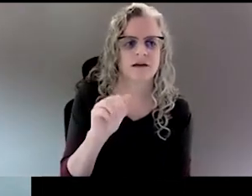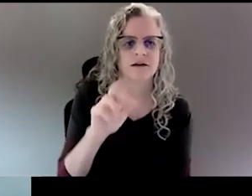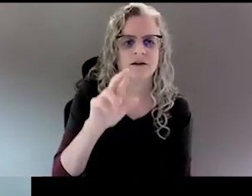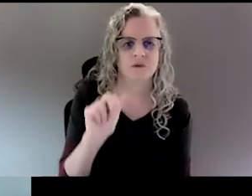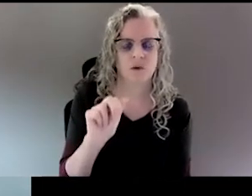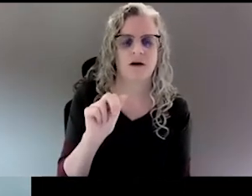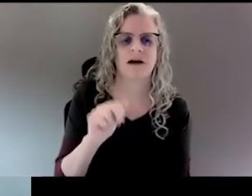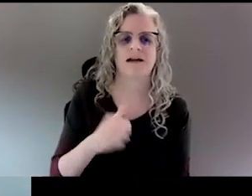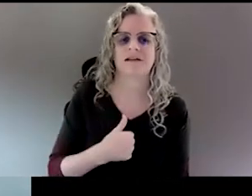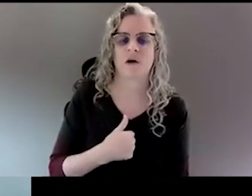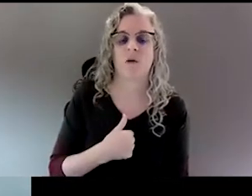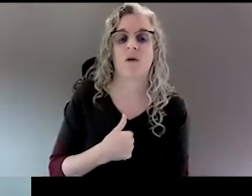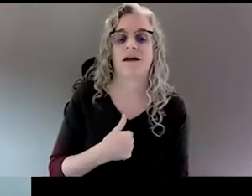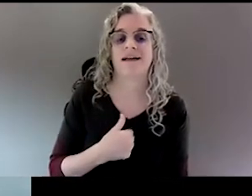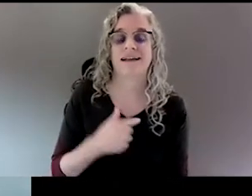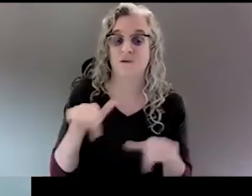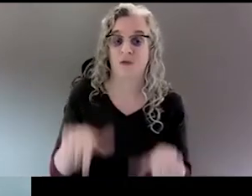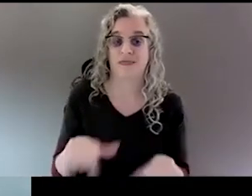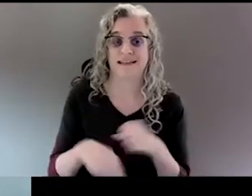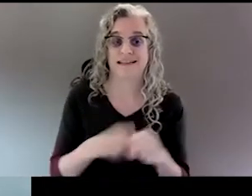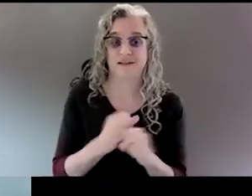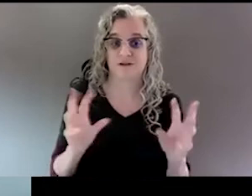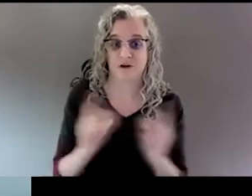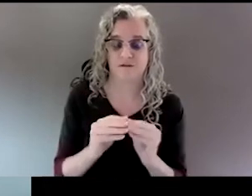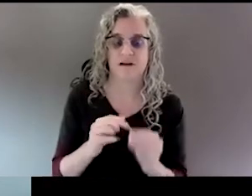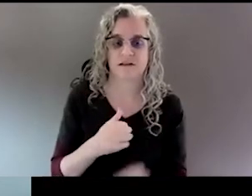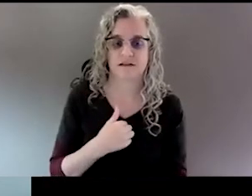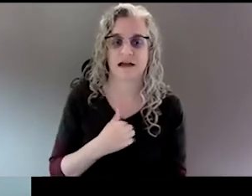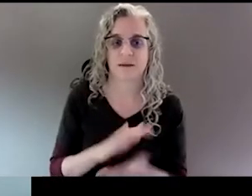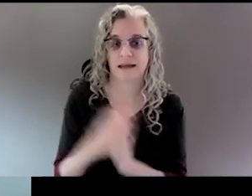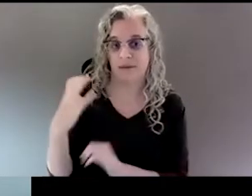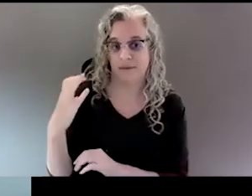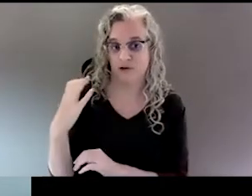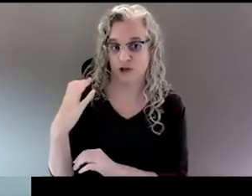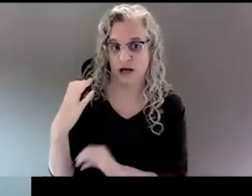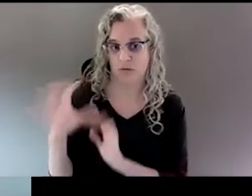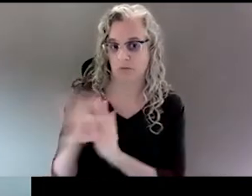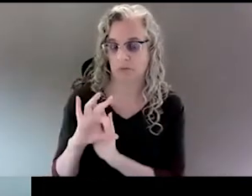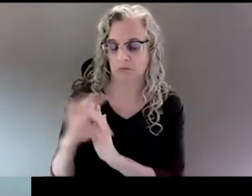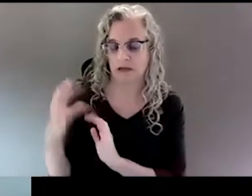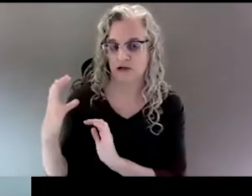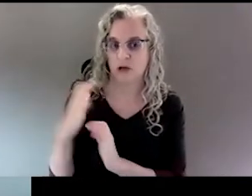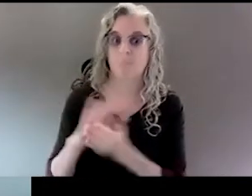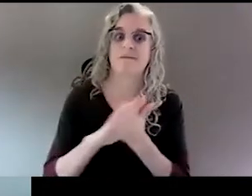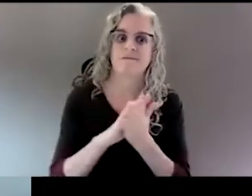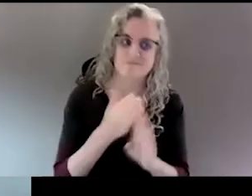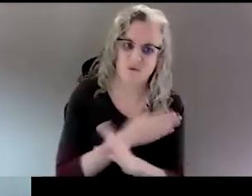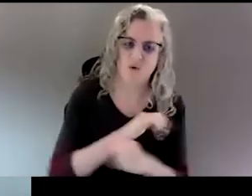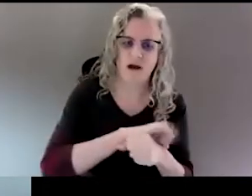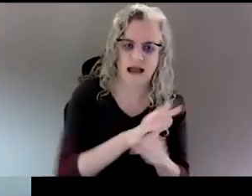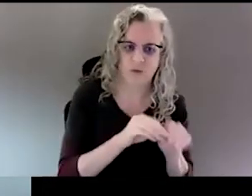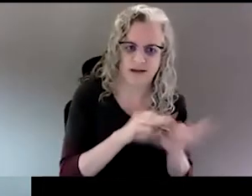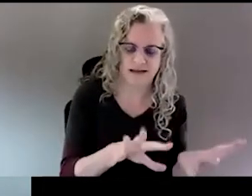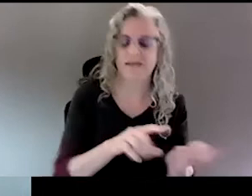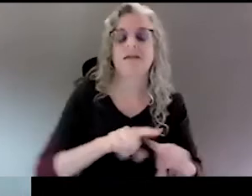before there was COVID in our pandemic, that we needed to focus on equity because it really has not